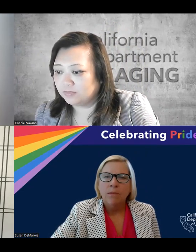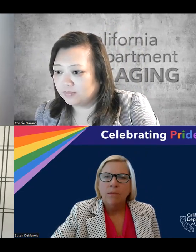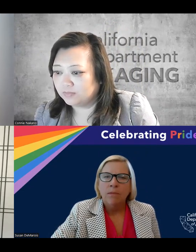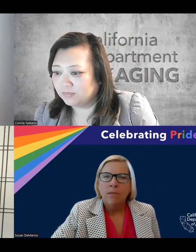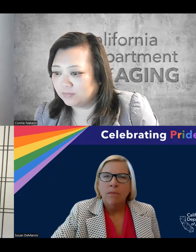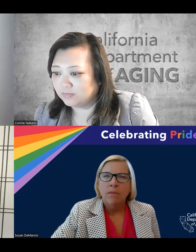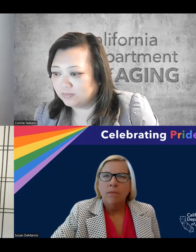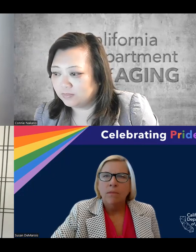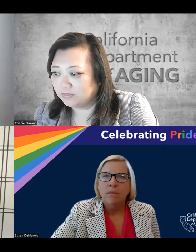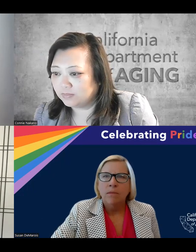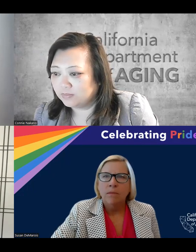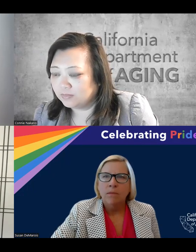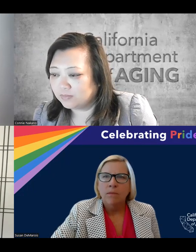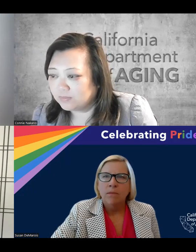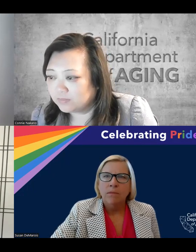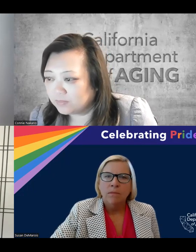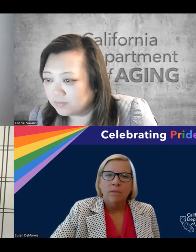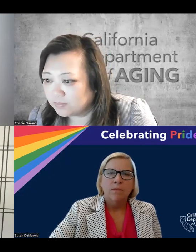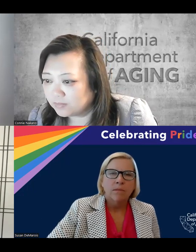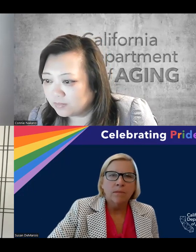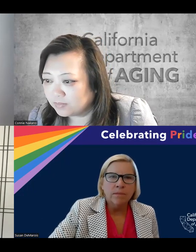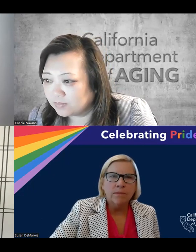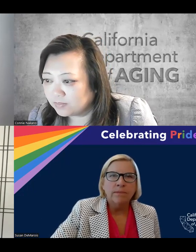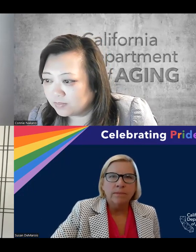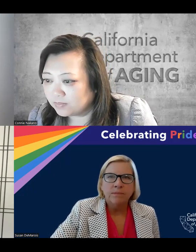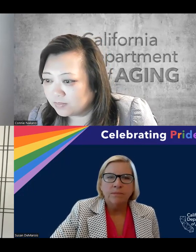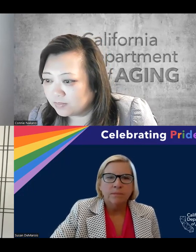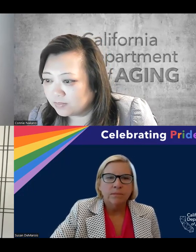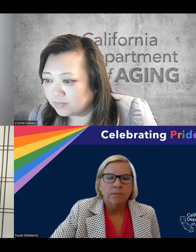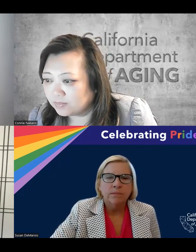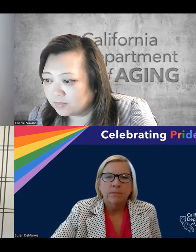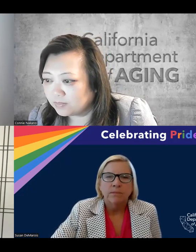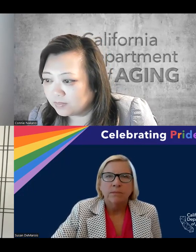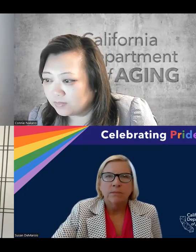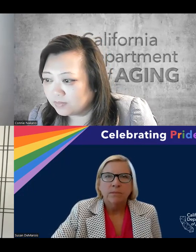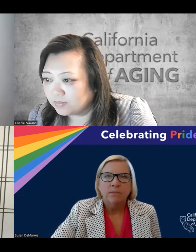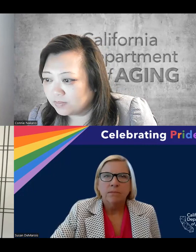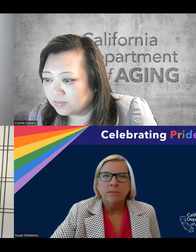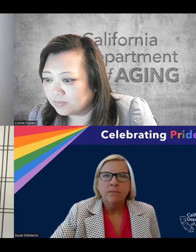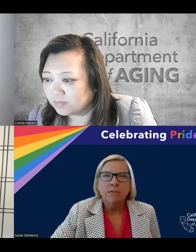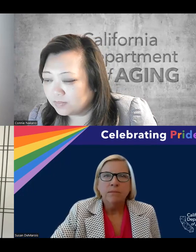any legislative action that will need to take place to implement those suggestions?